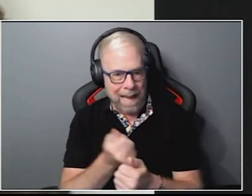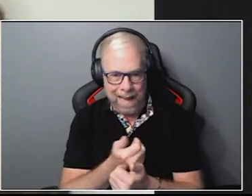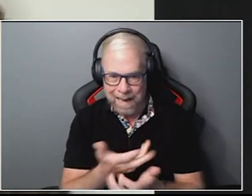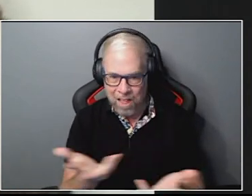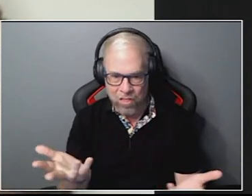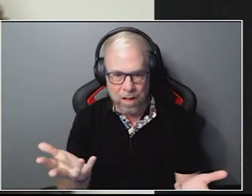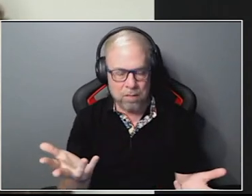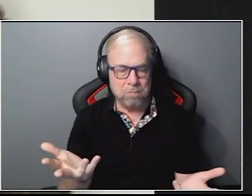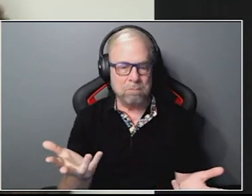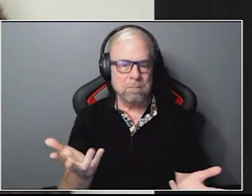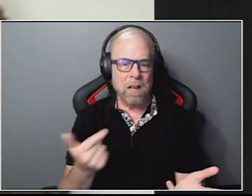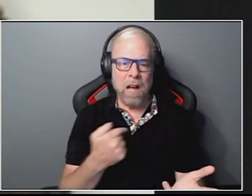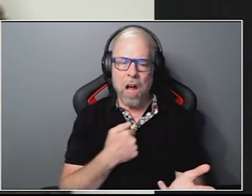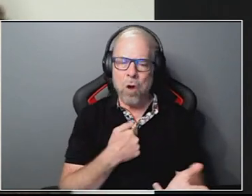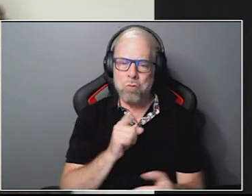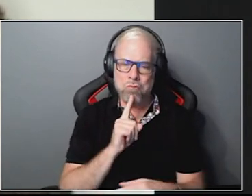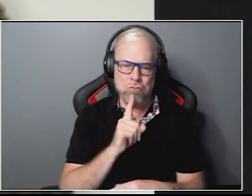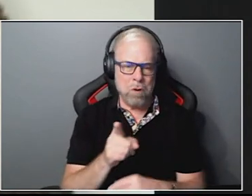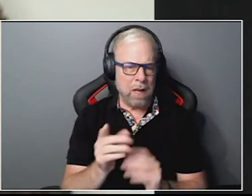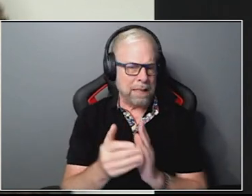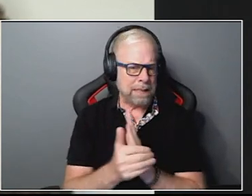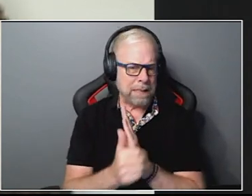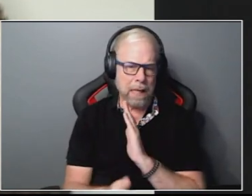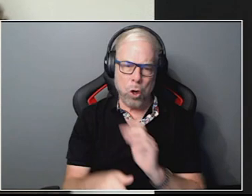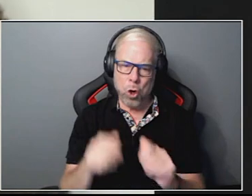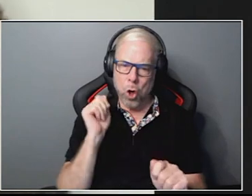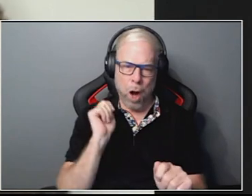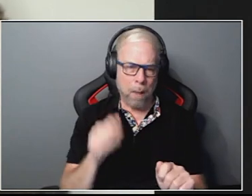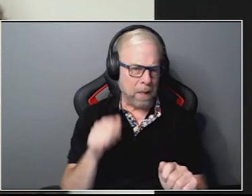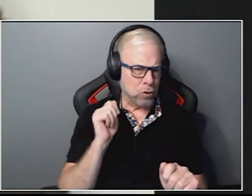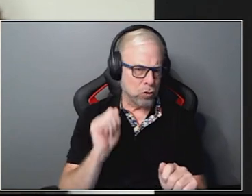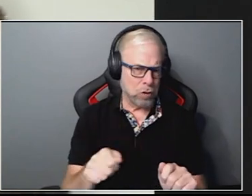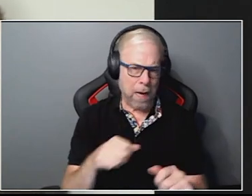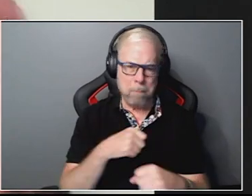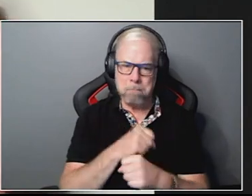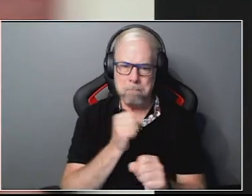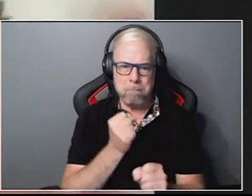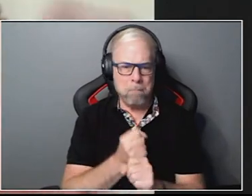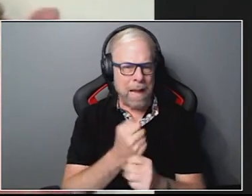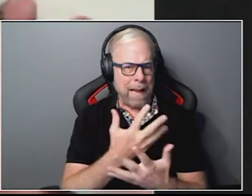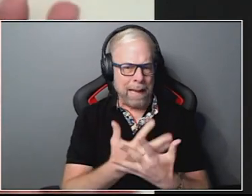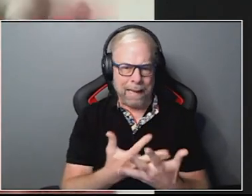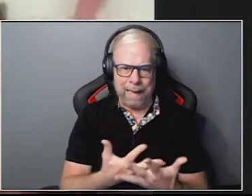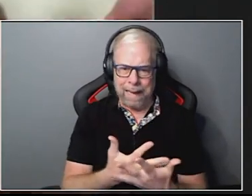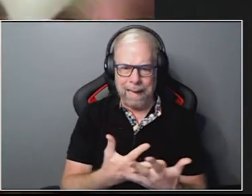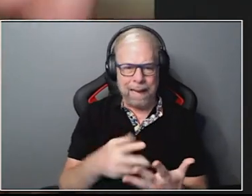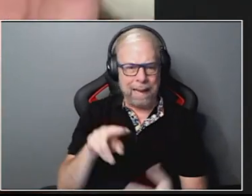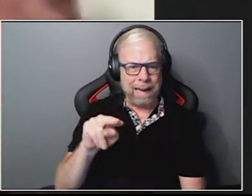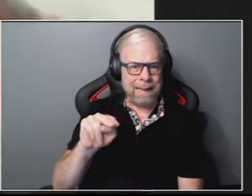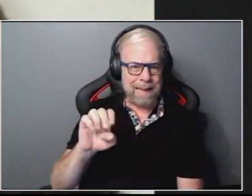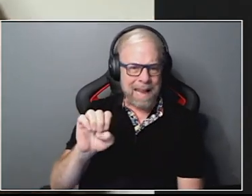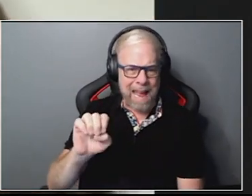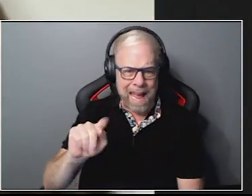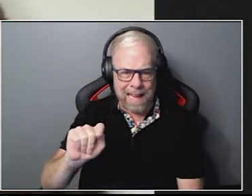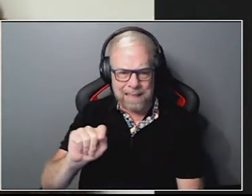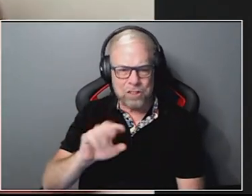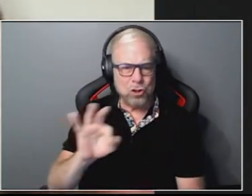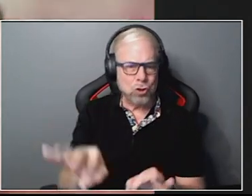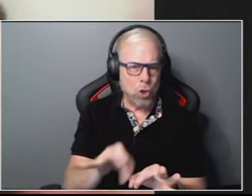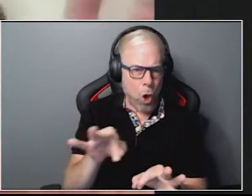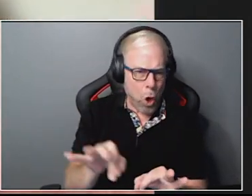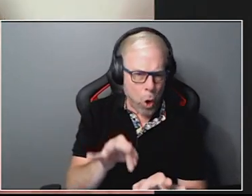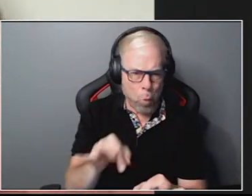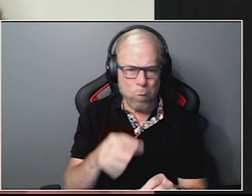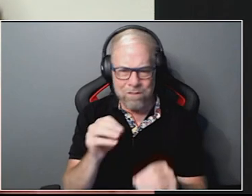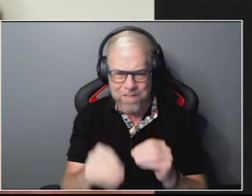a remarkable carpenter. I could make nets. I could mend them. The sails, there was